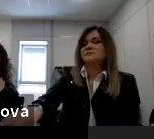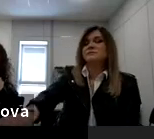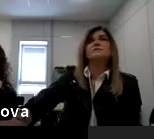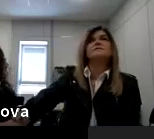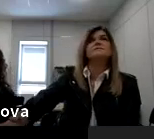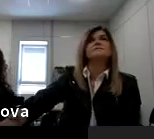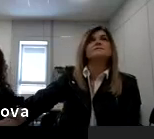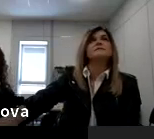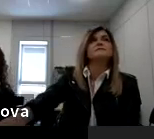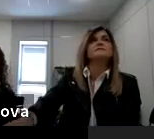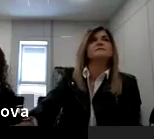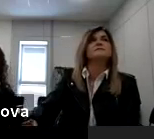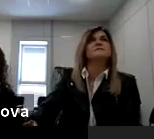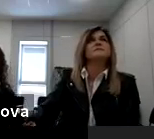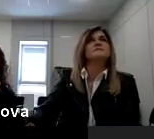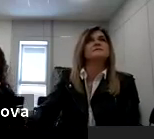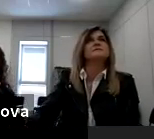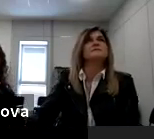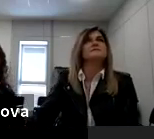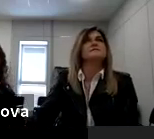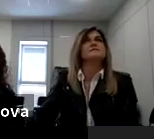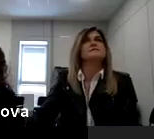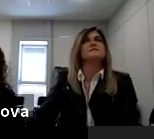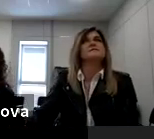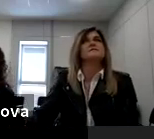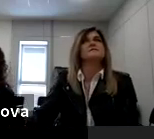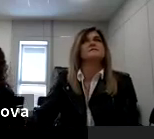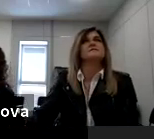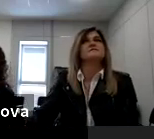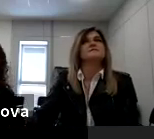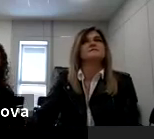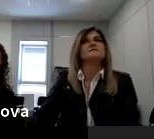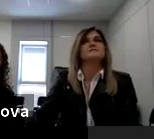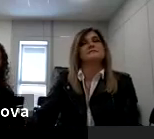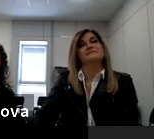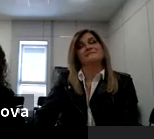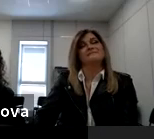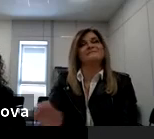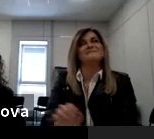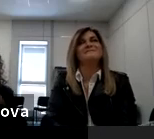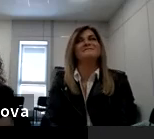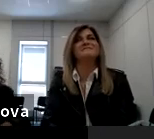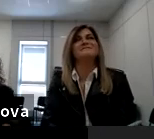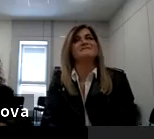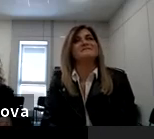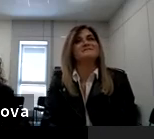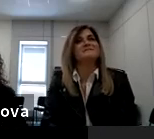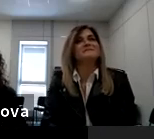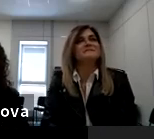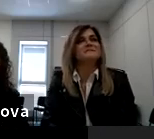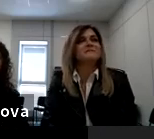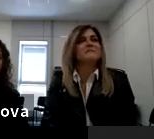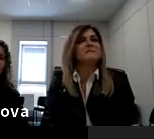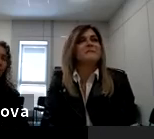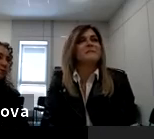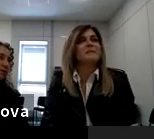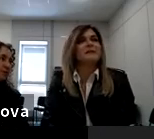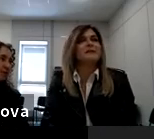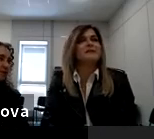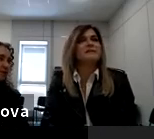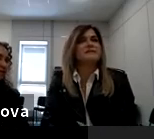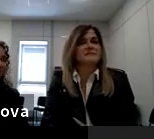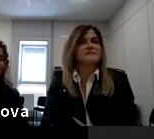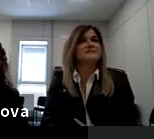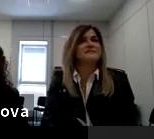we come to the essence lighting. No, we have not questions. Everyone maybe